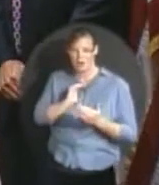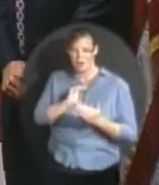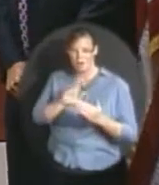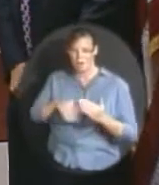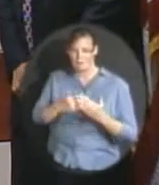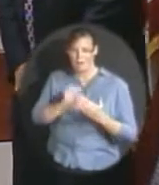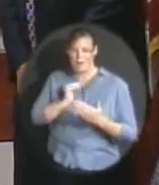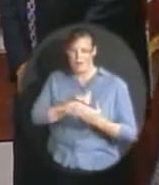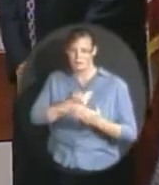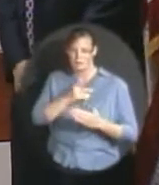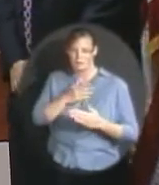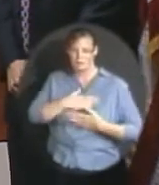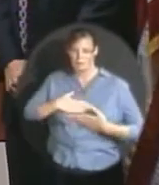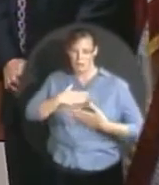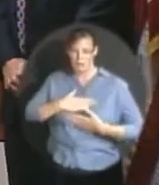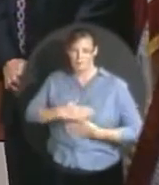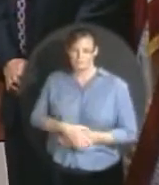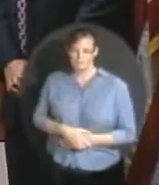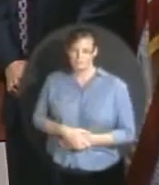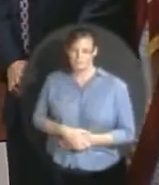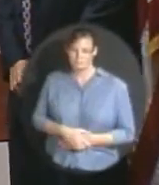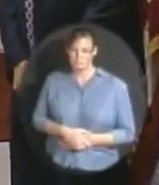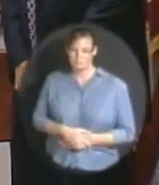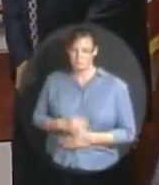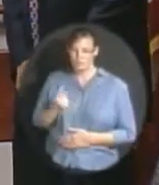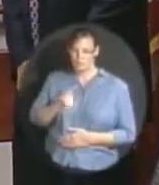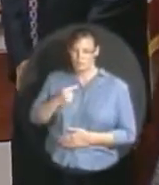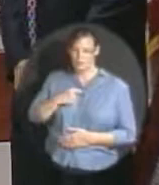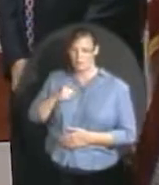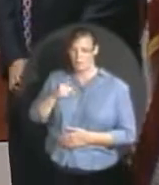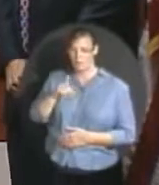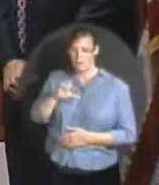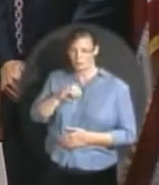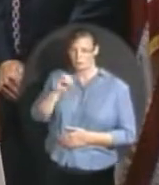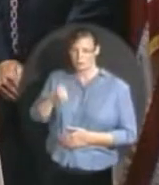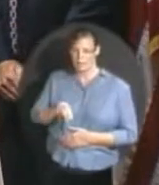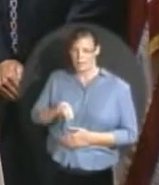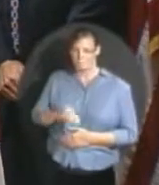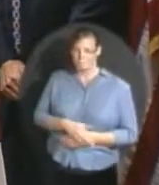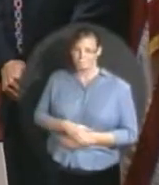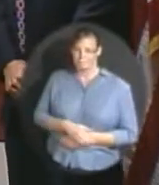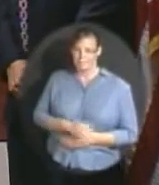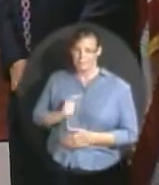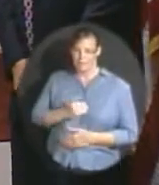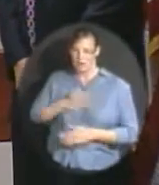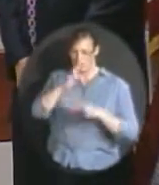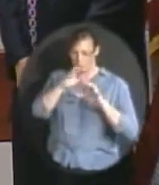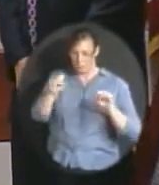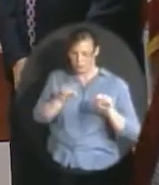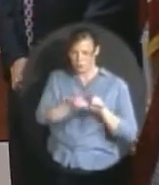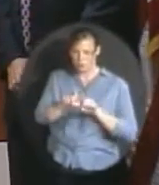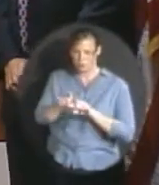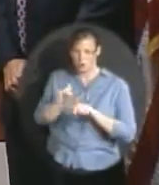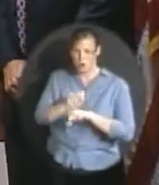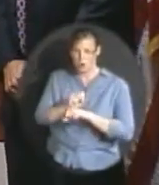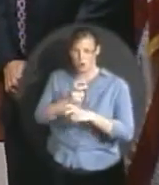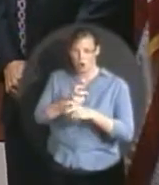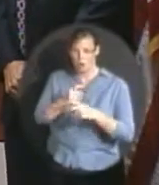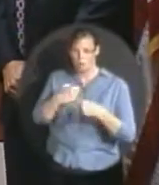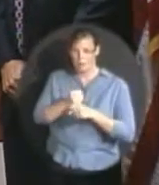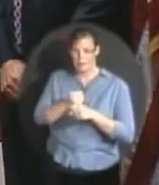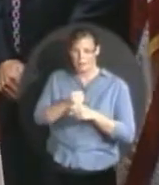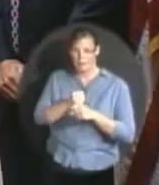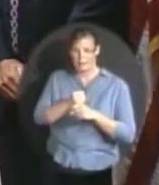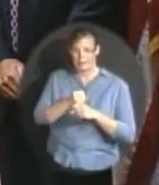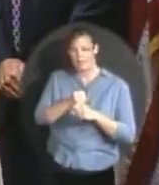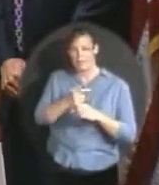would have appreciated. Harlan, you always give 100%. As our president, you also worked hard to create a climate of